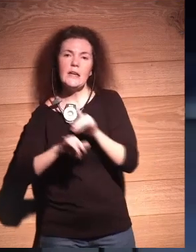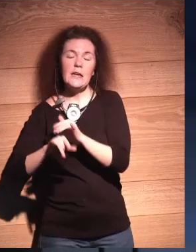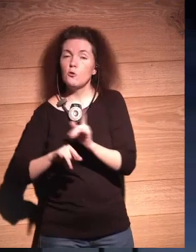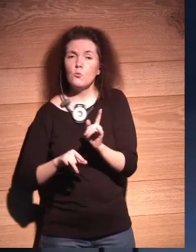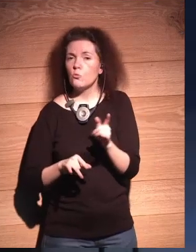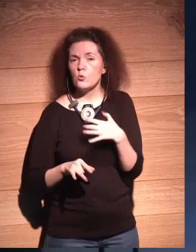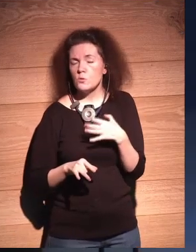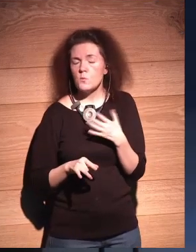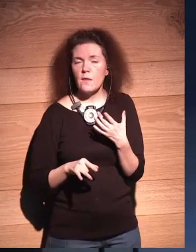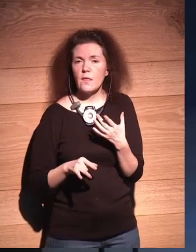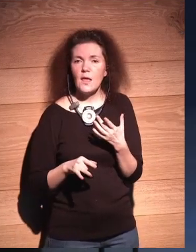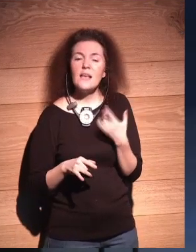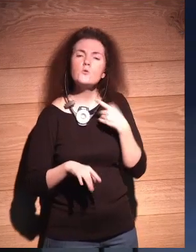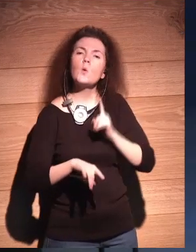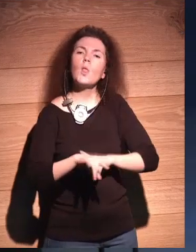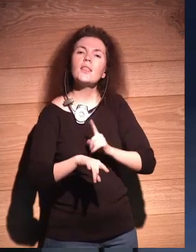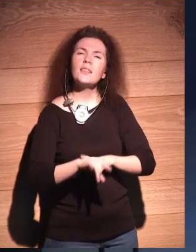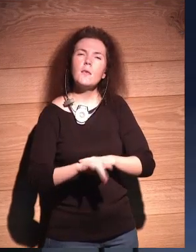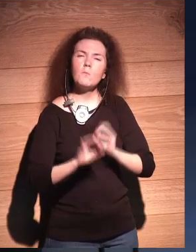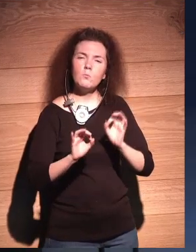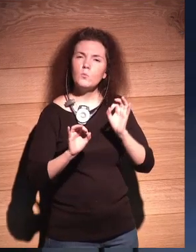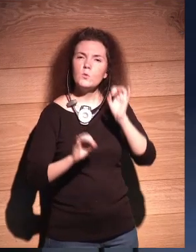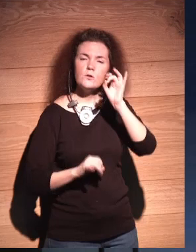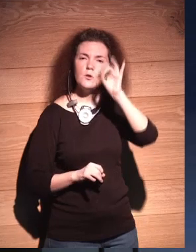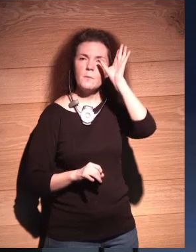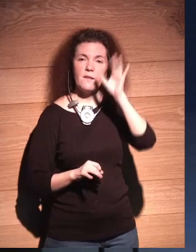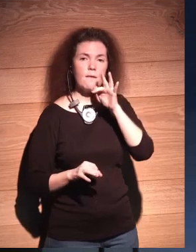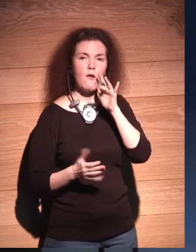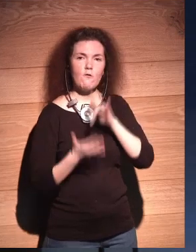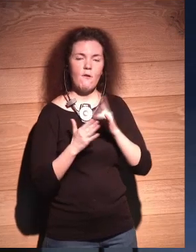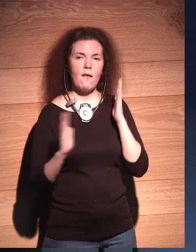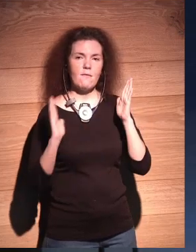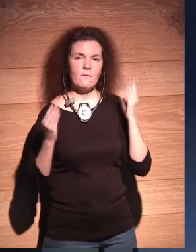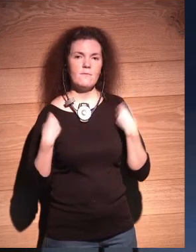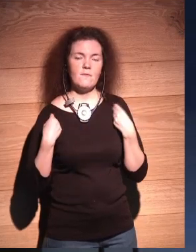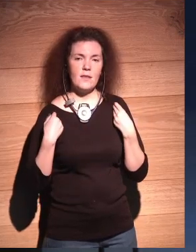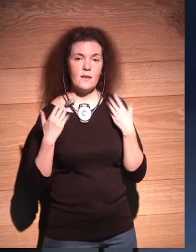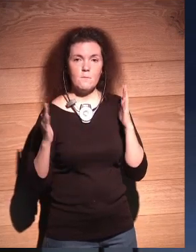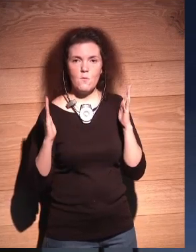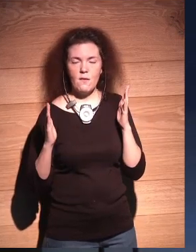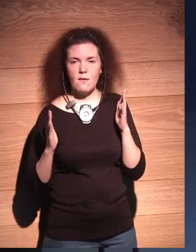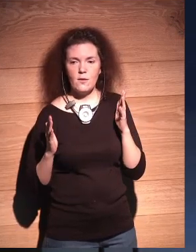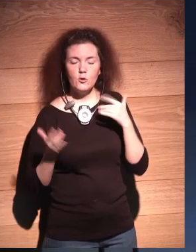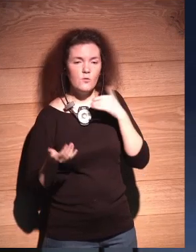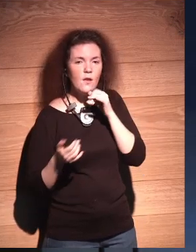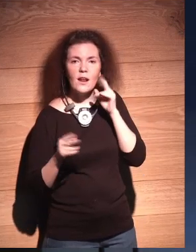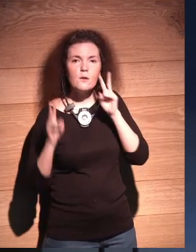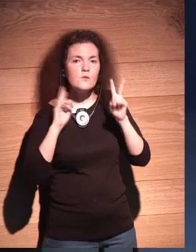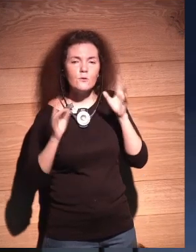amazing era that we are living in, you know, and looking at, and quite an amazing future that